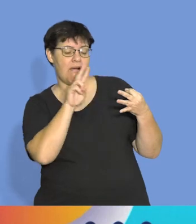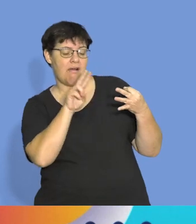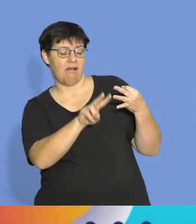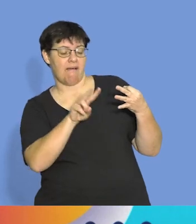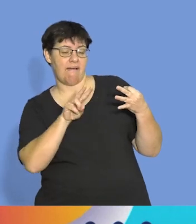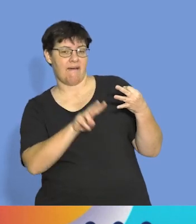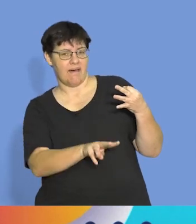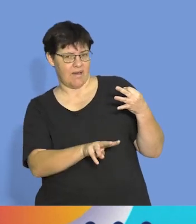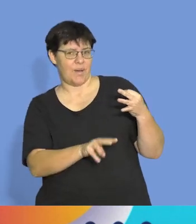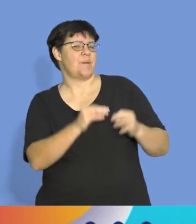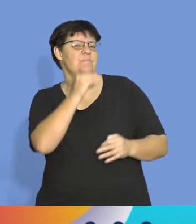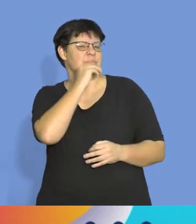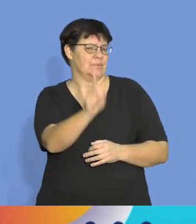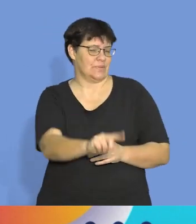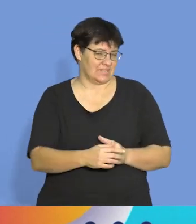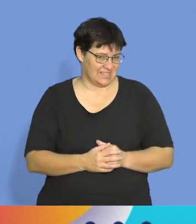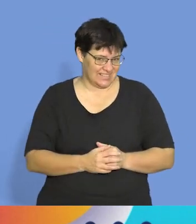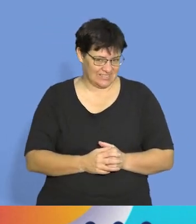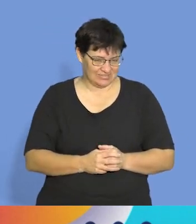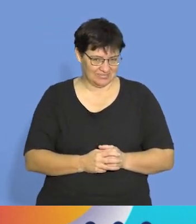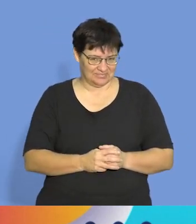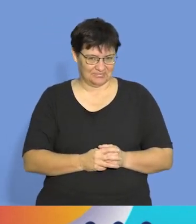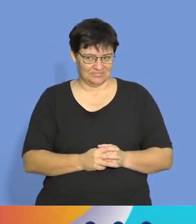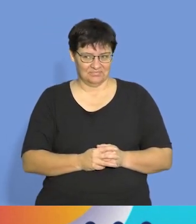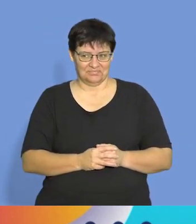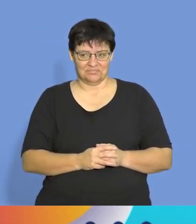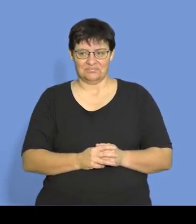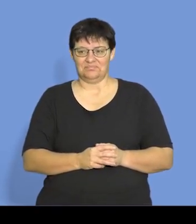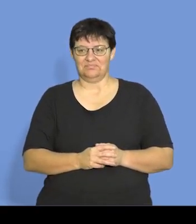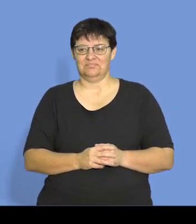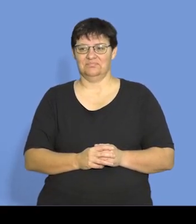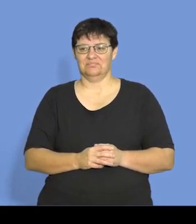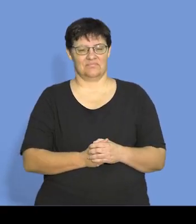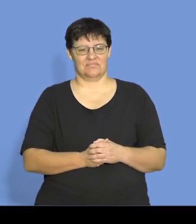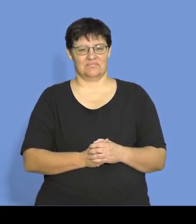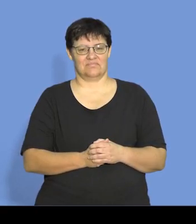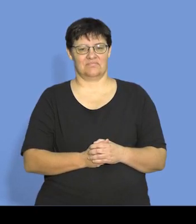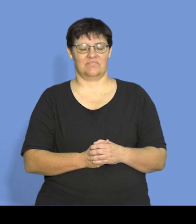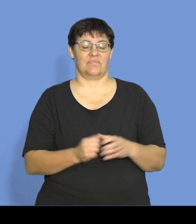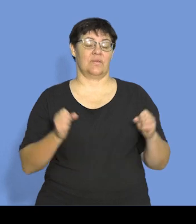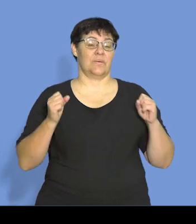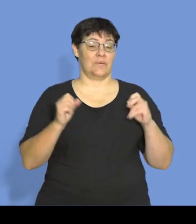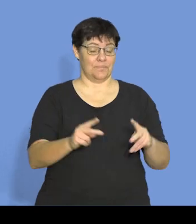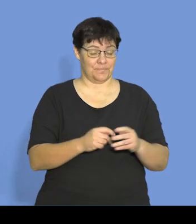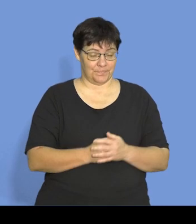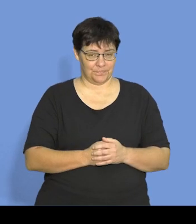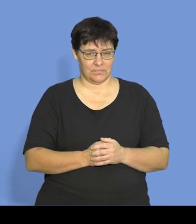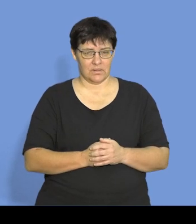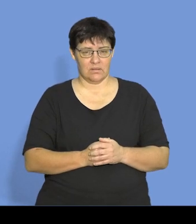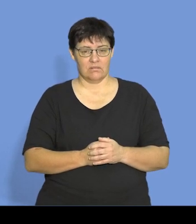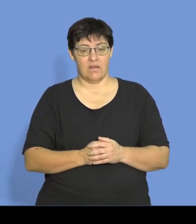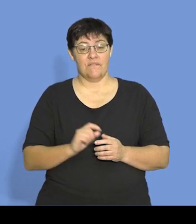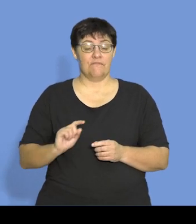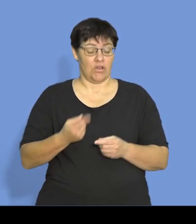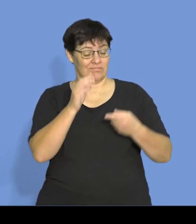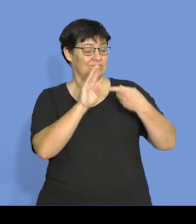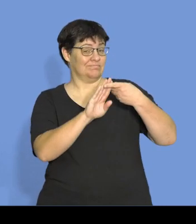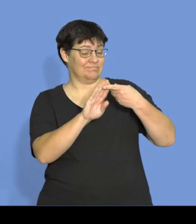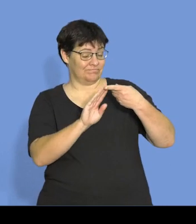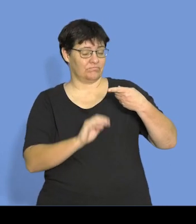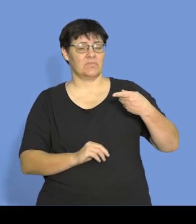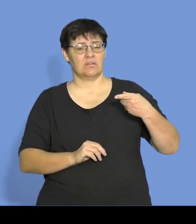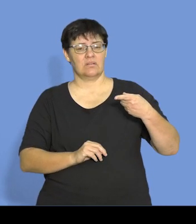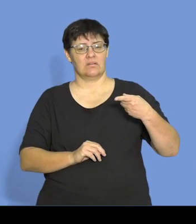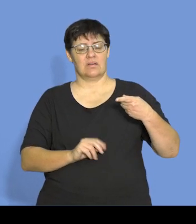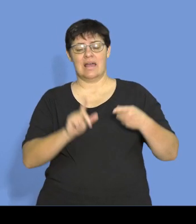does it mean. But for now, let's just jump right into it. So, all right, so firstly we look at what is the